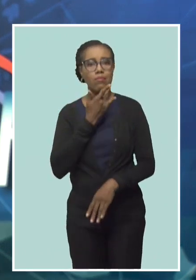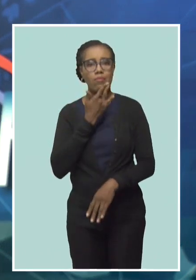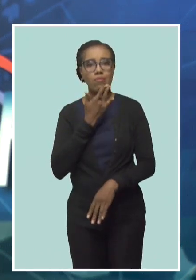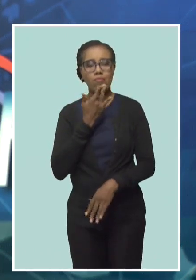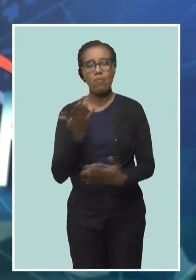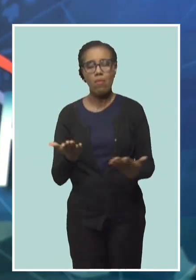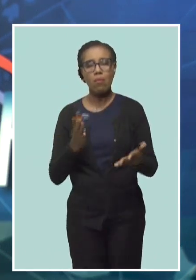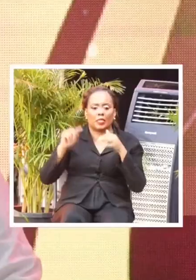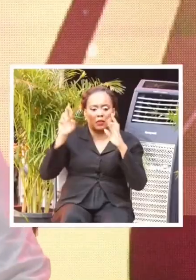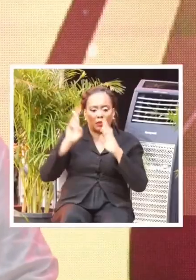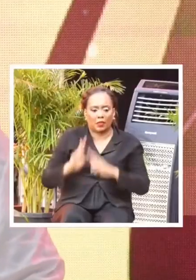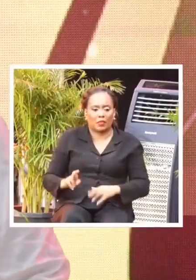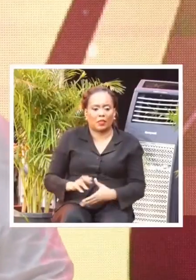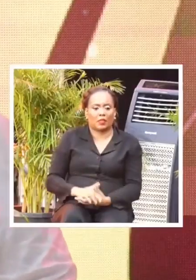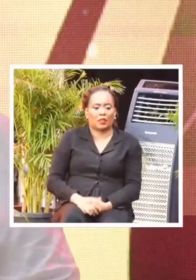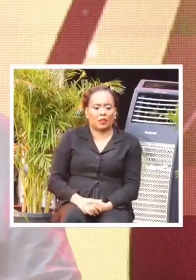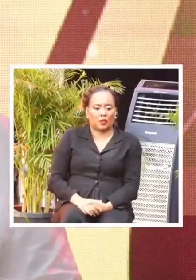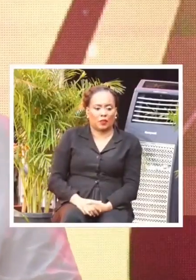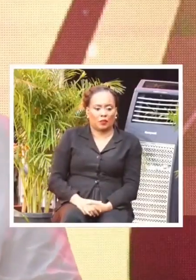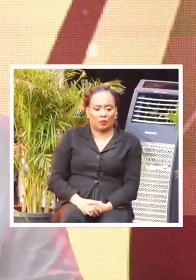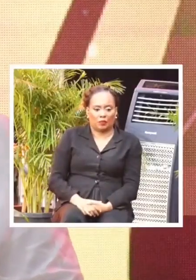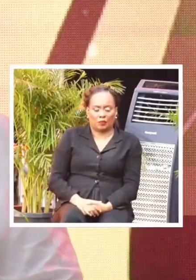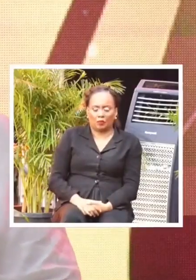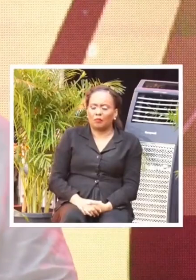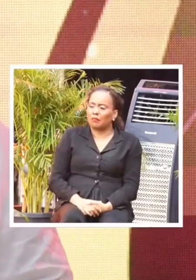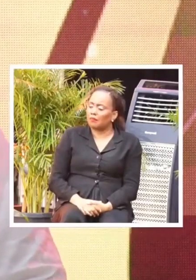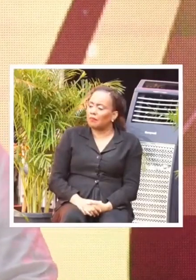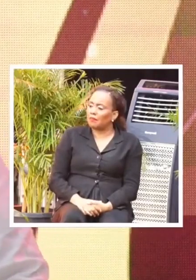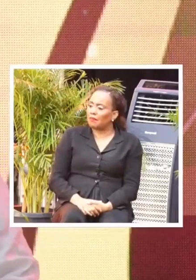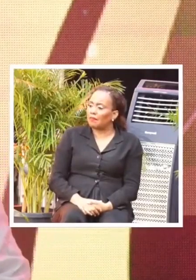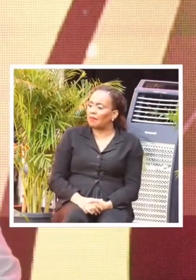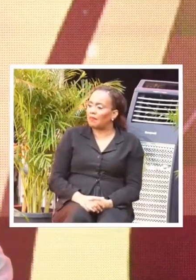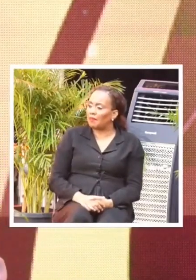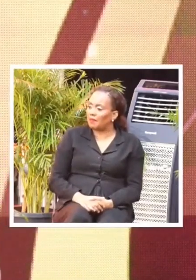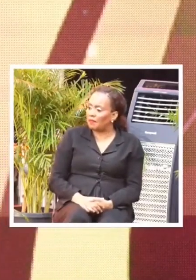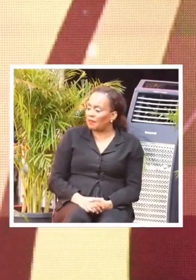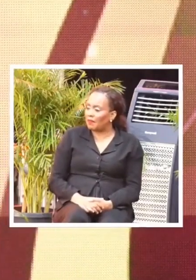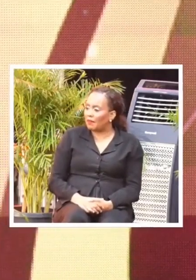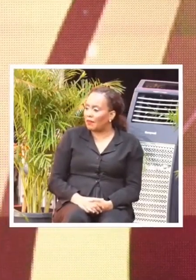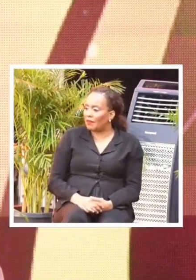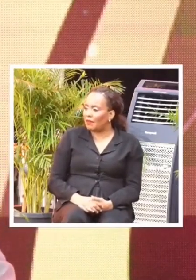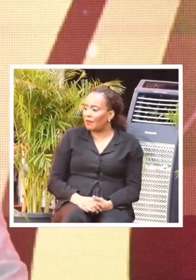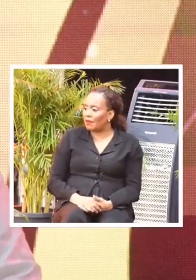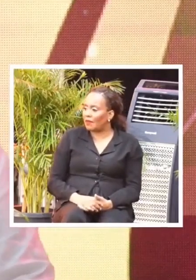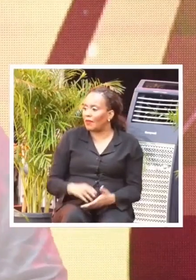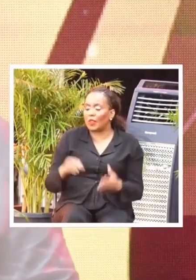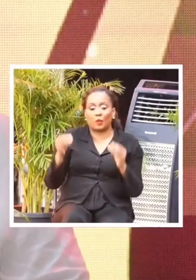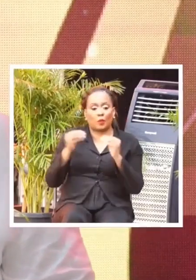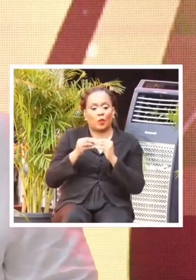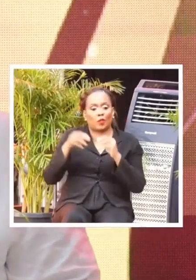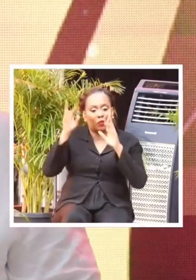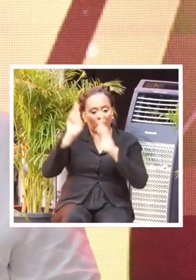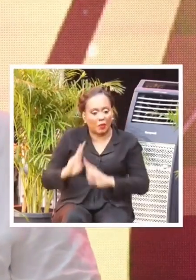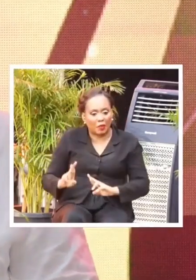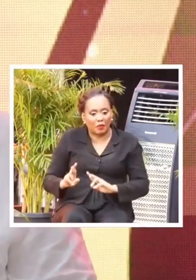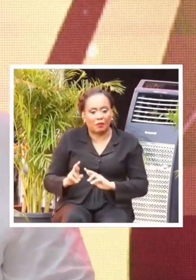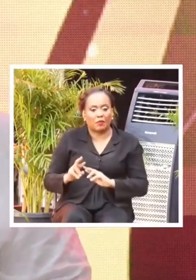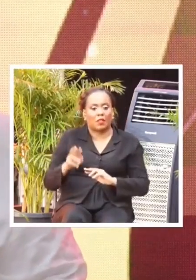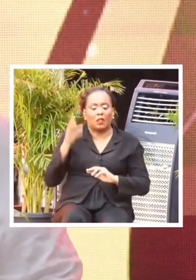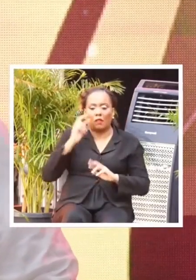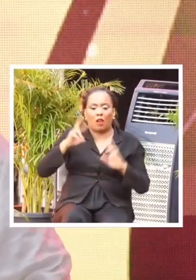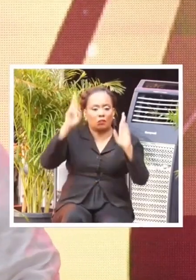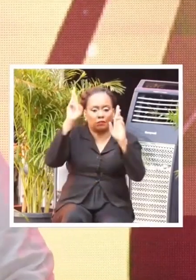complex. This beacon calls for greater respect and understanding among and between